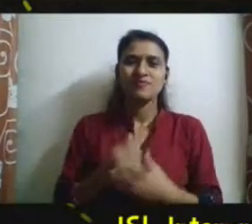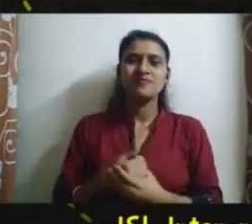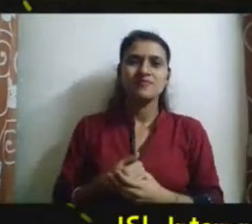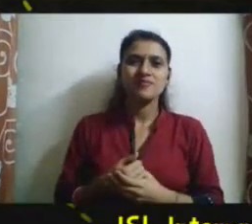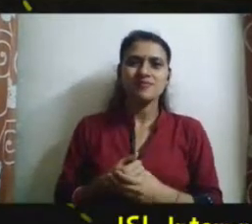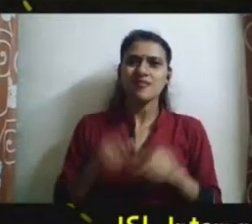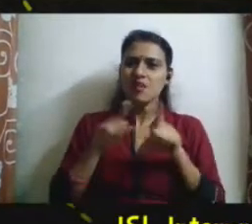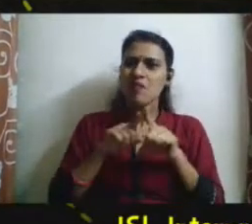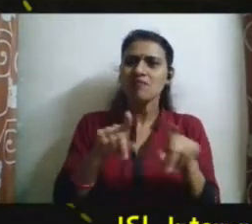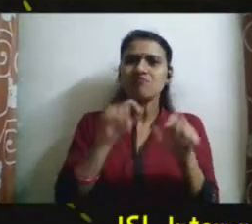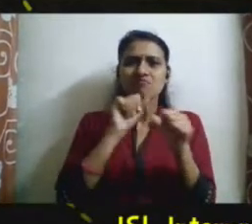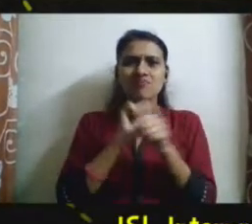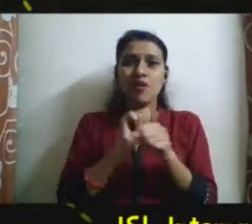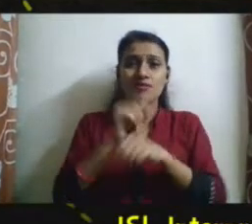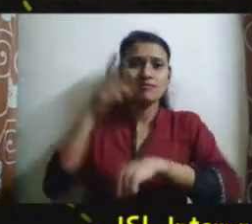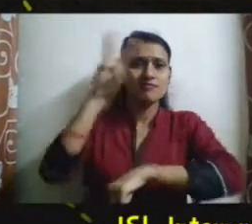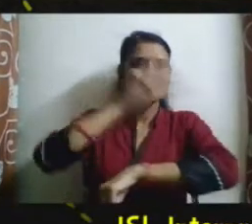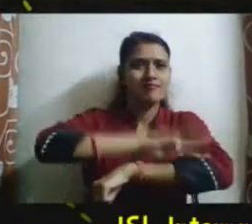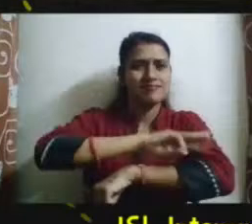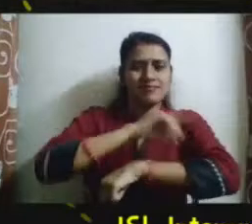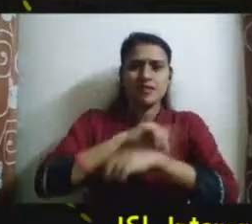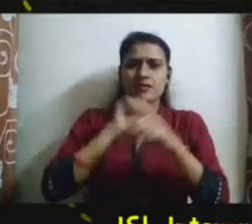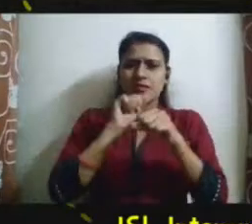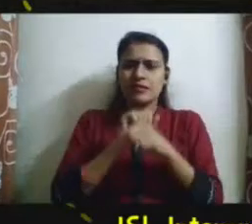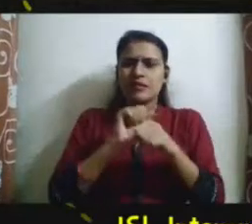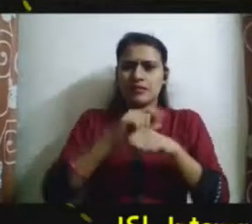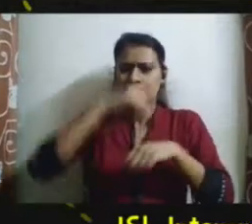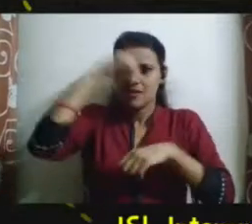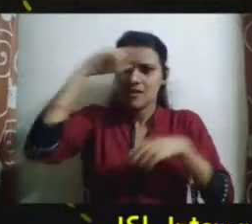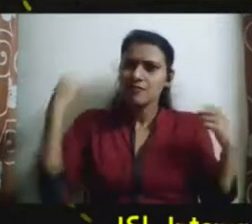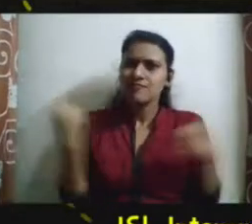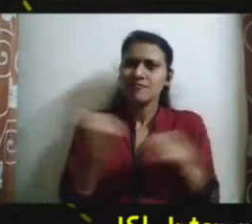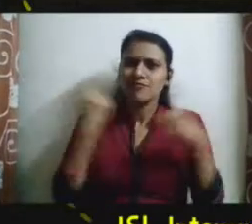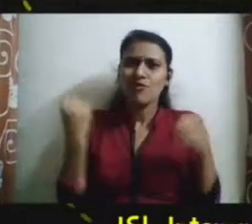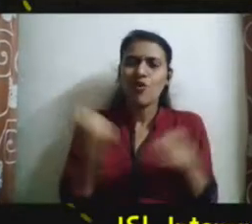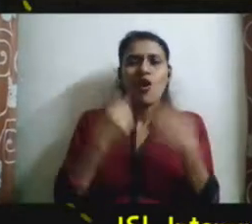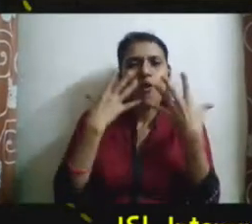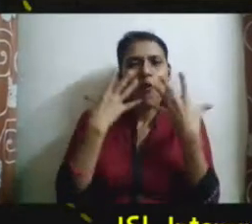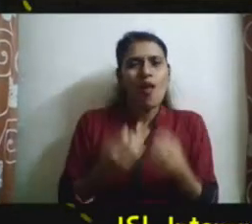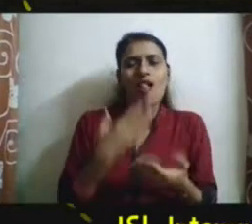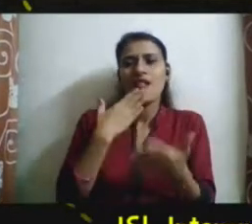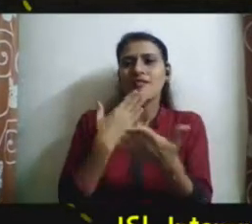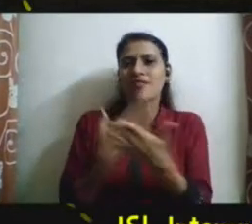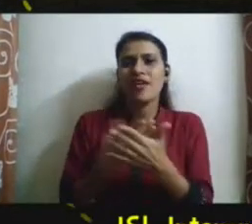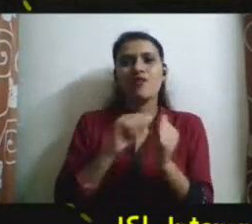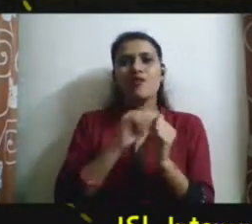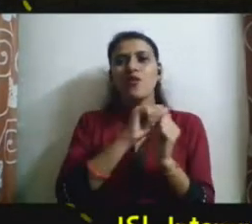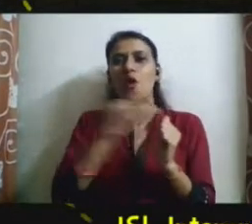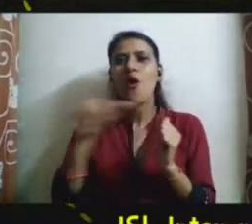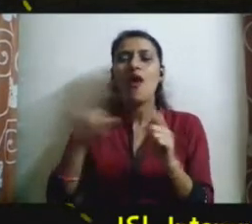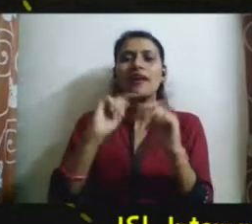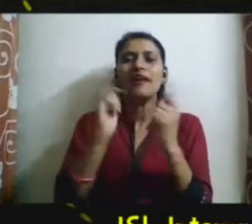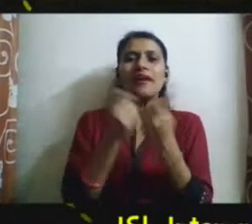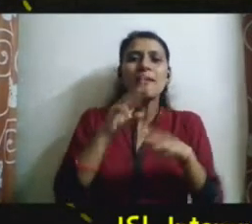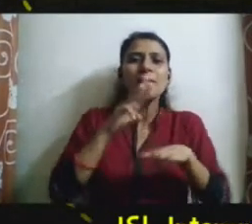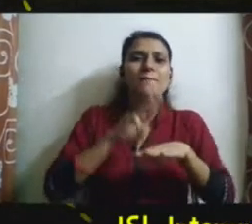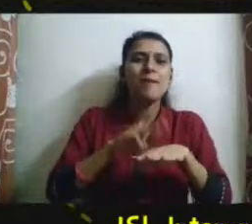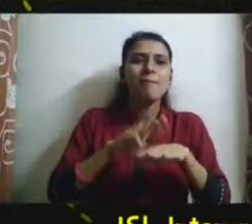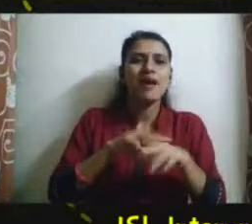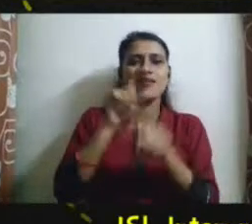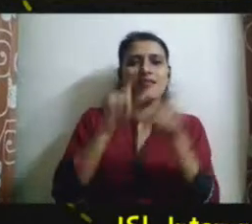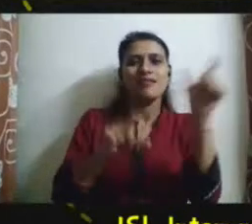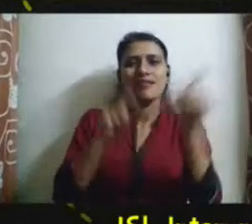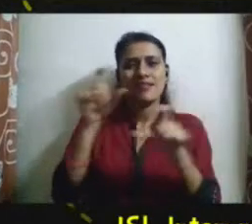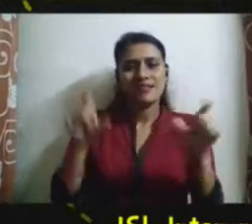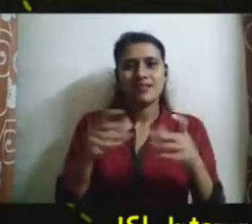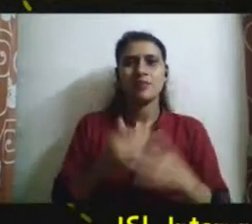putting this up over the last 3 days. It has been a lot of effort, and we do want to acknowledge the effort of all of our team members who've been involved in it. So